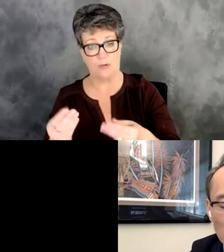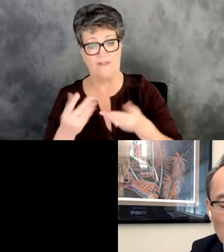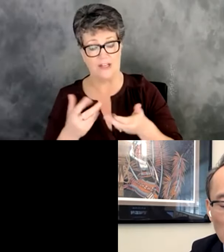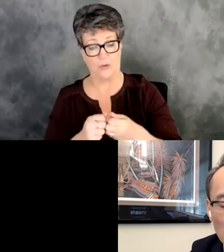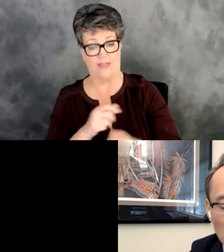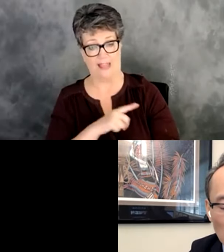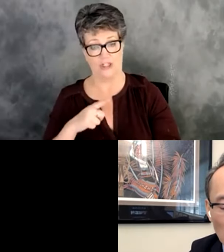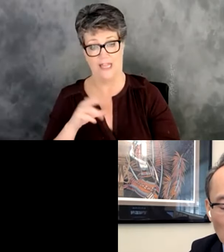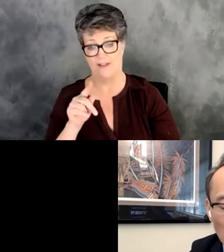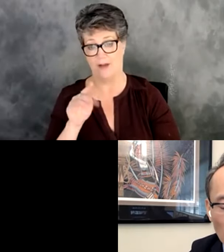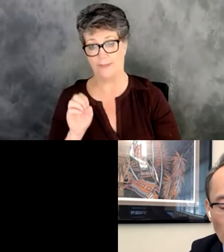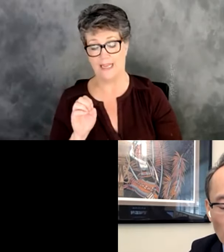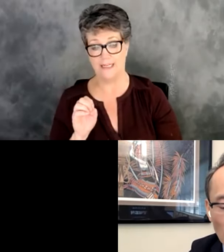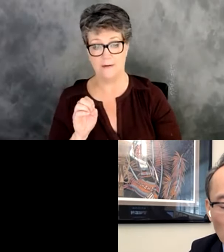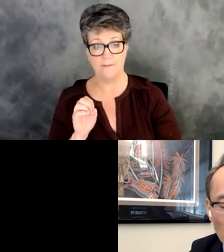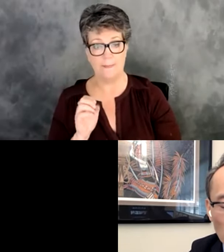legislative update.